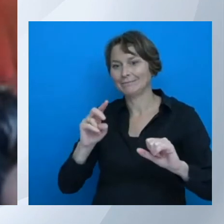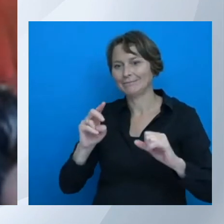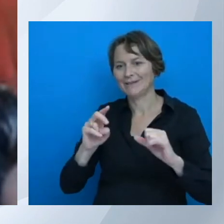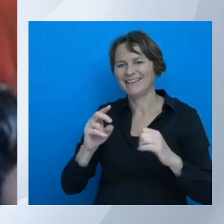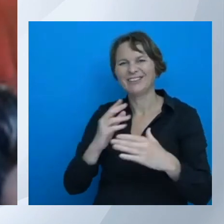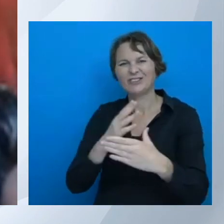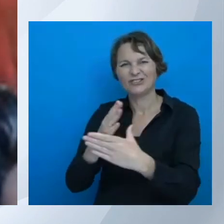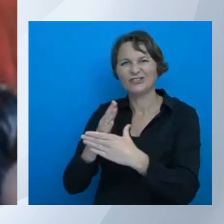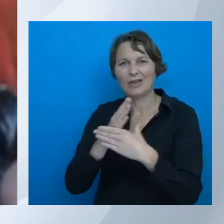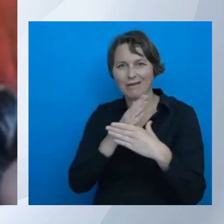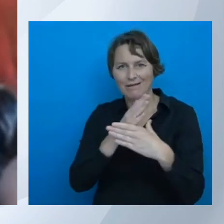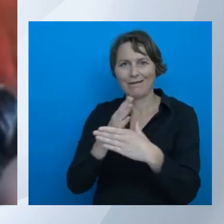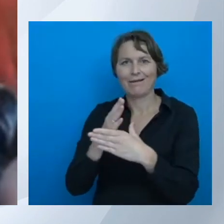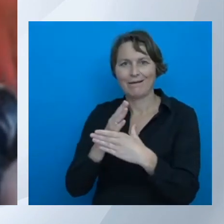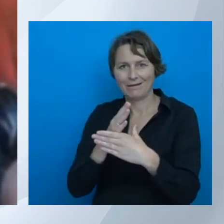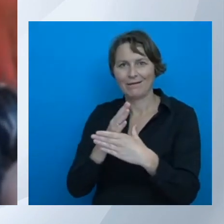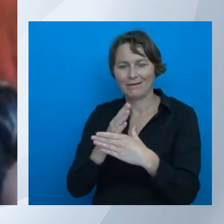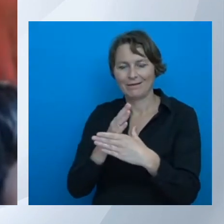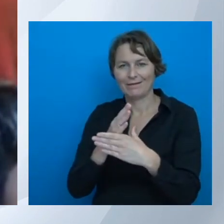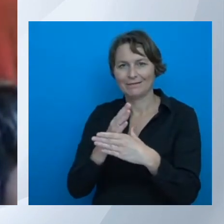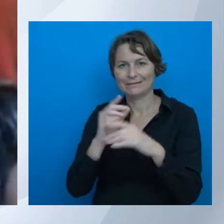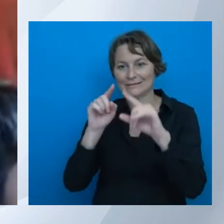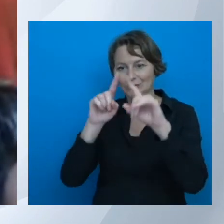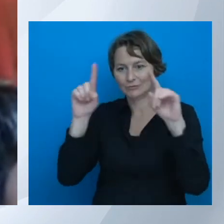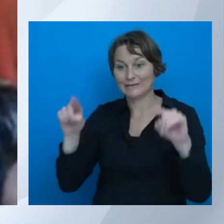Because I have my blog here,